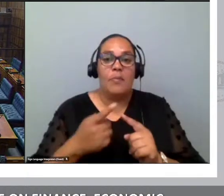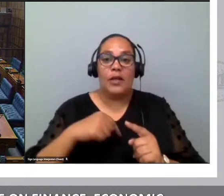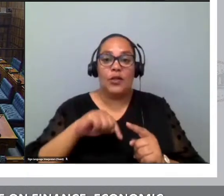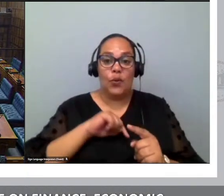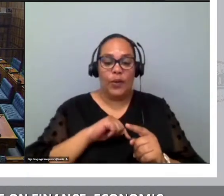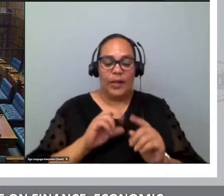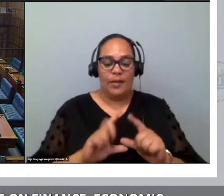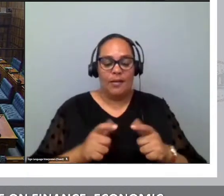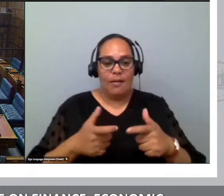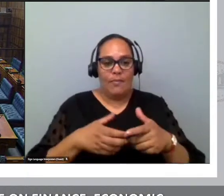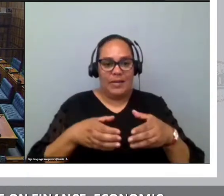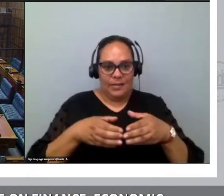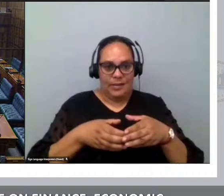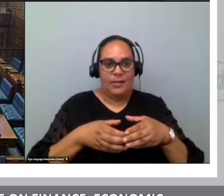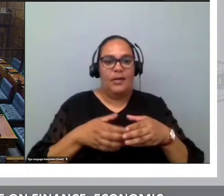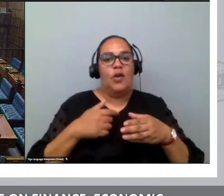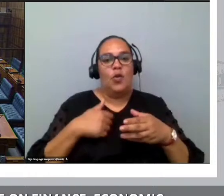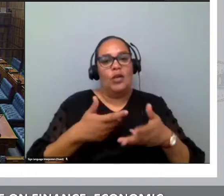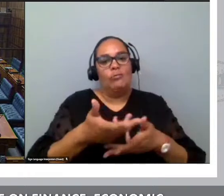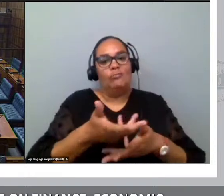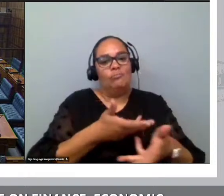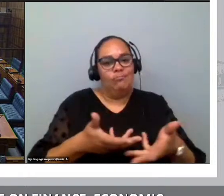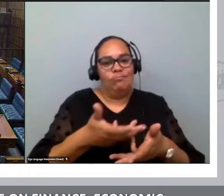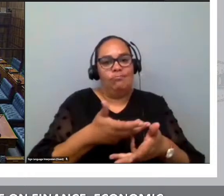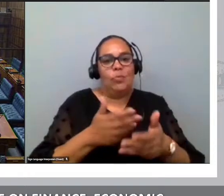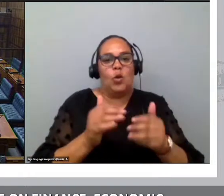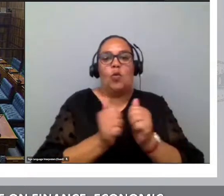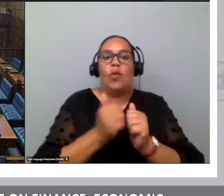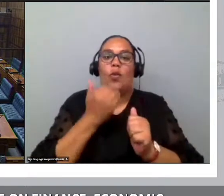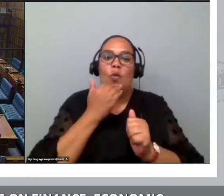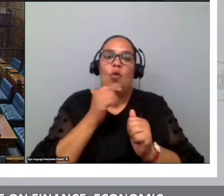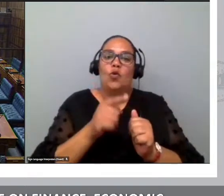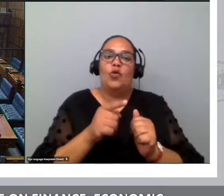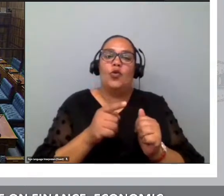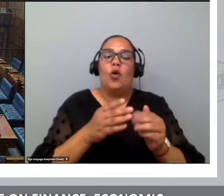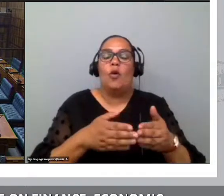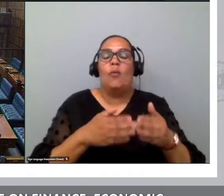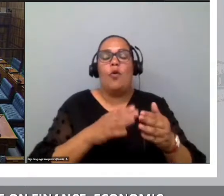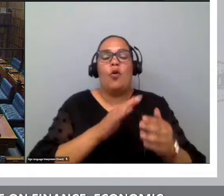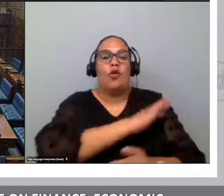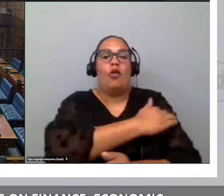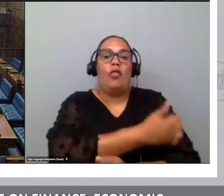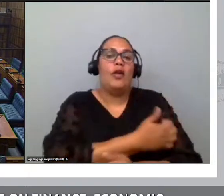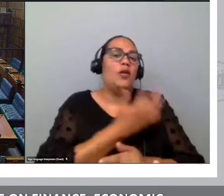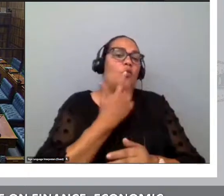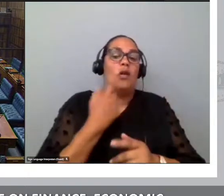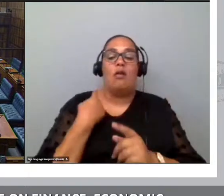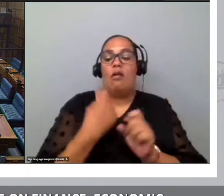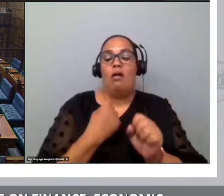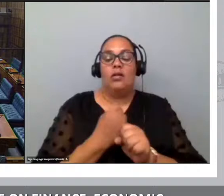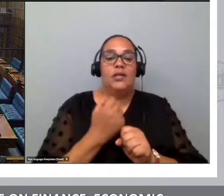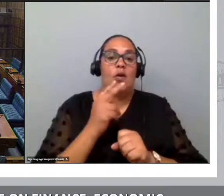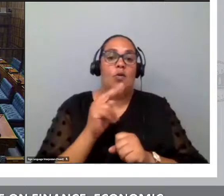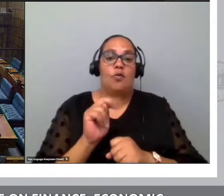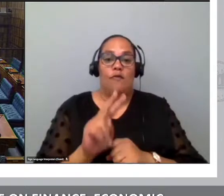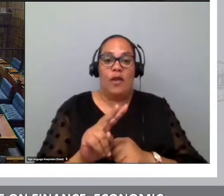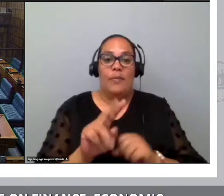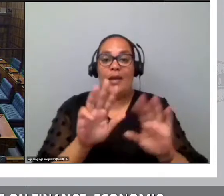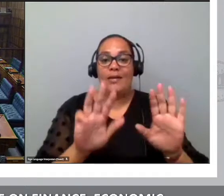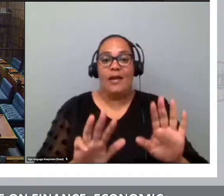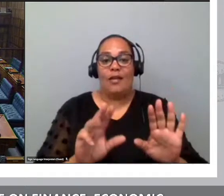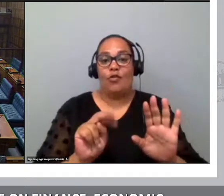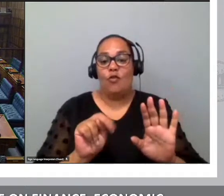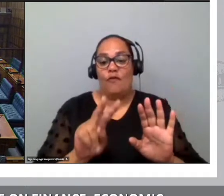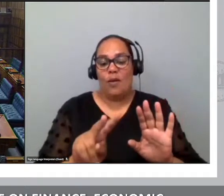as a committee uh engaged with the Port Authority last year in in November it was the 9th of